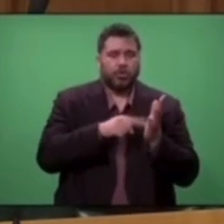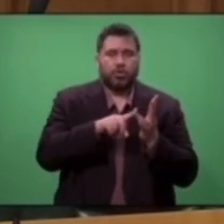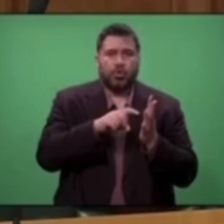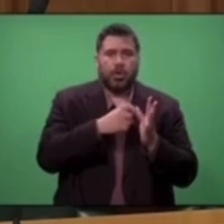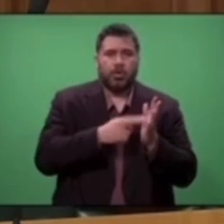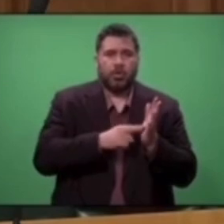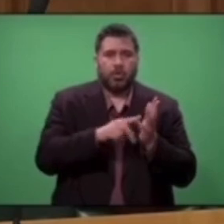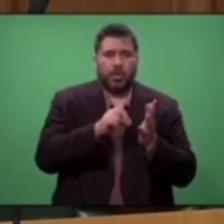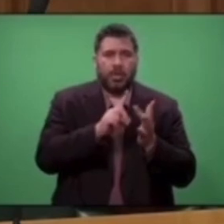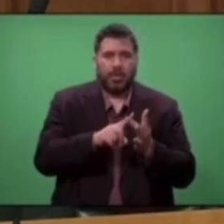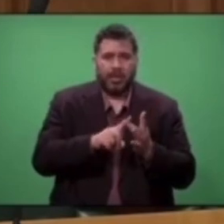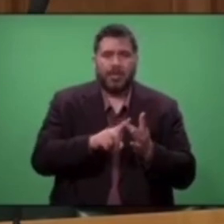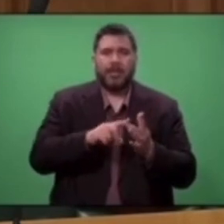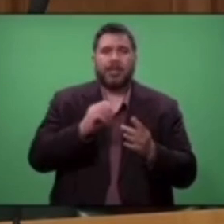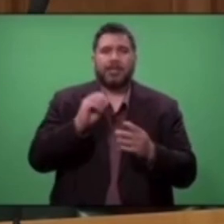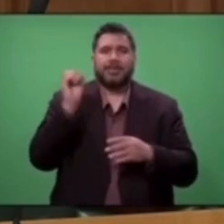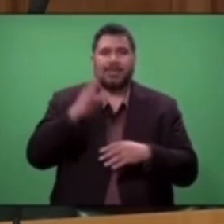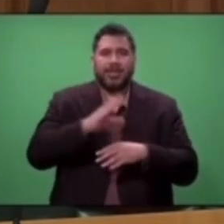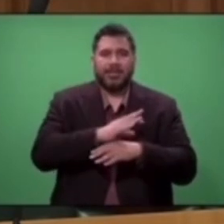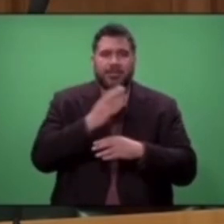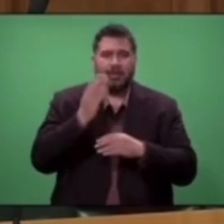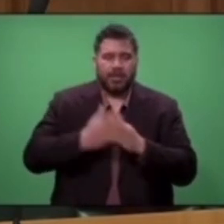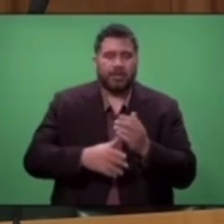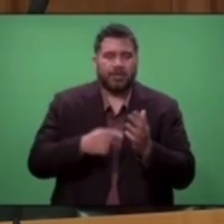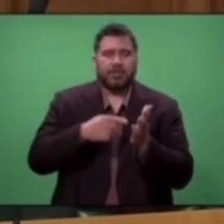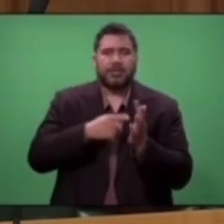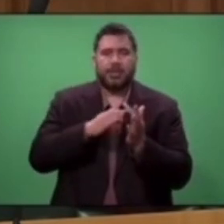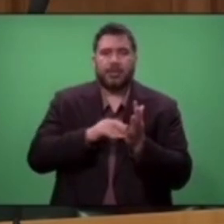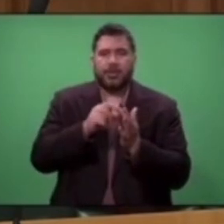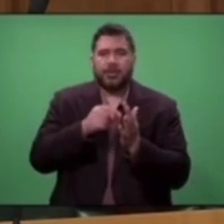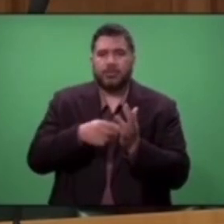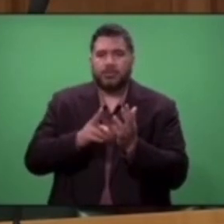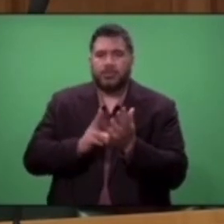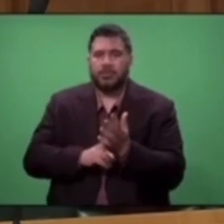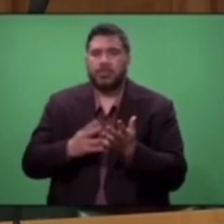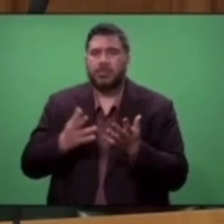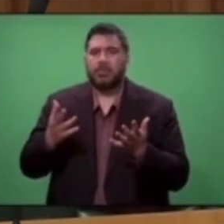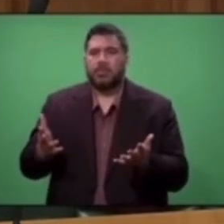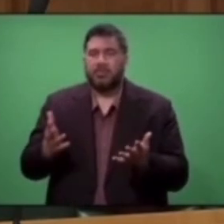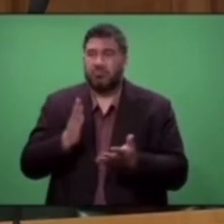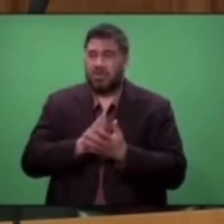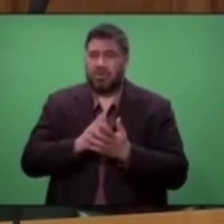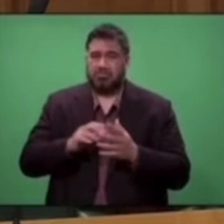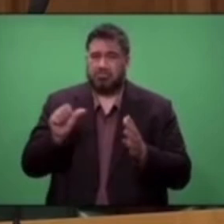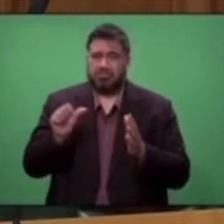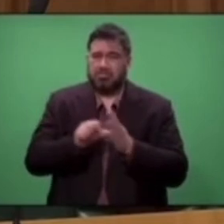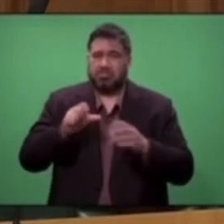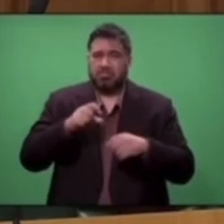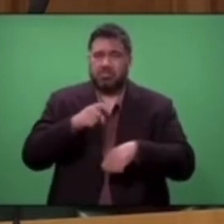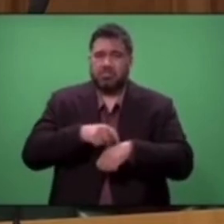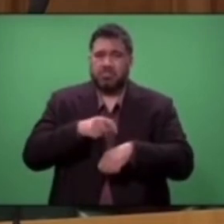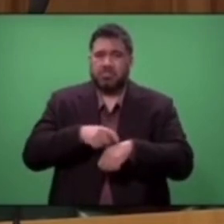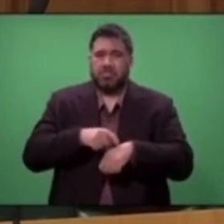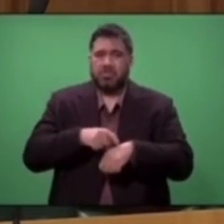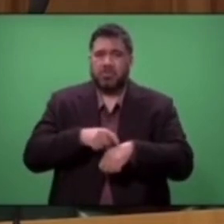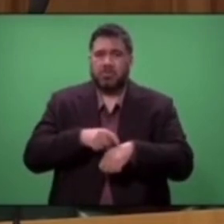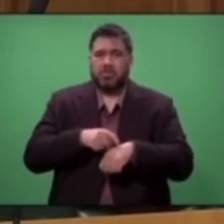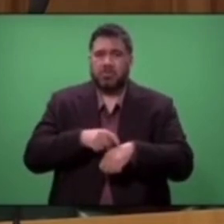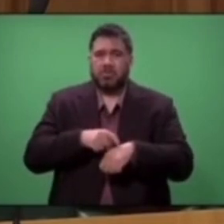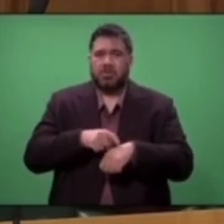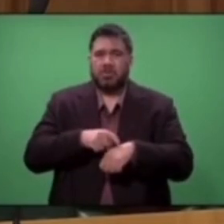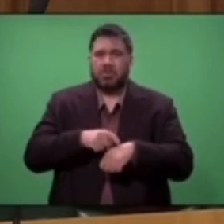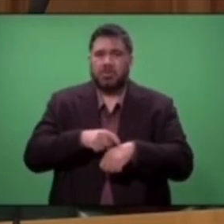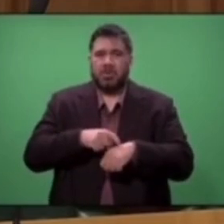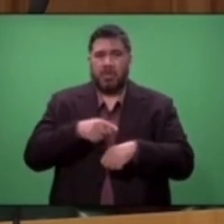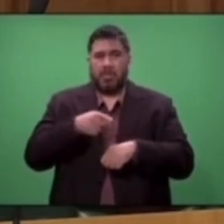Sunnyside, and countless others whose names have acquired an unpleasant aura. That aura has